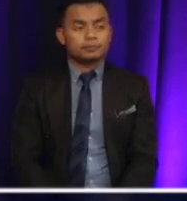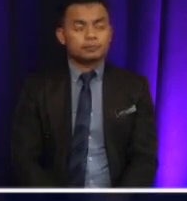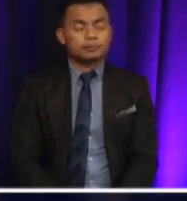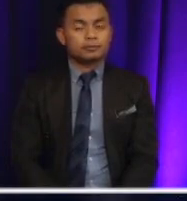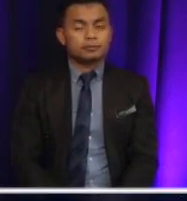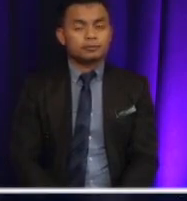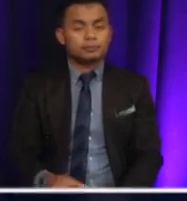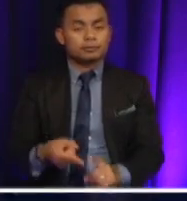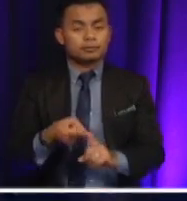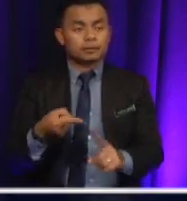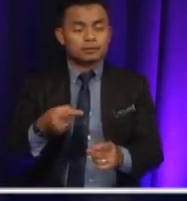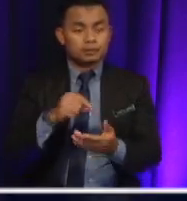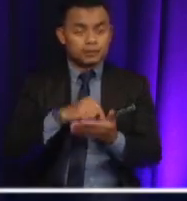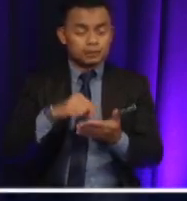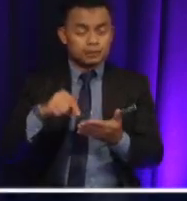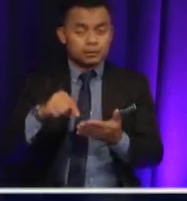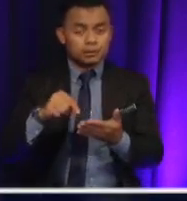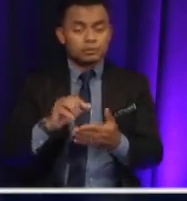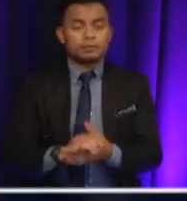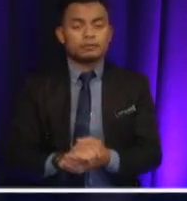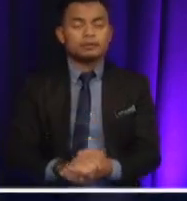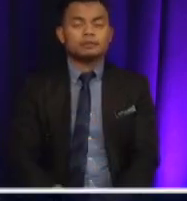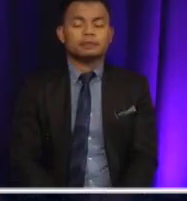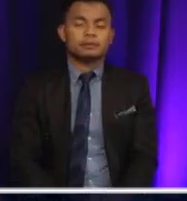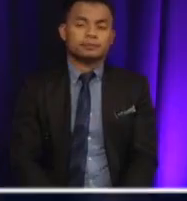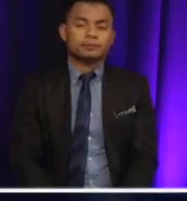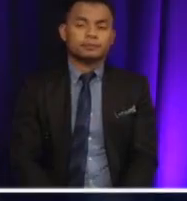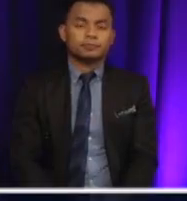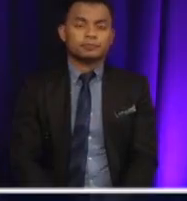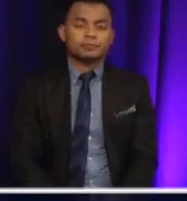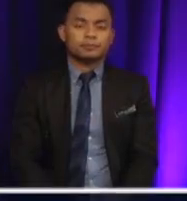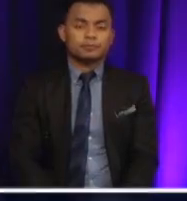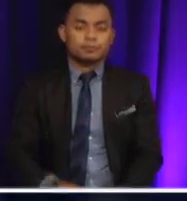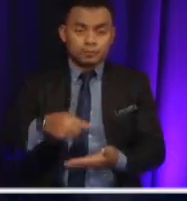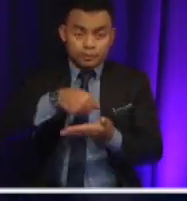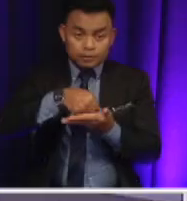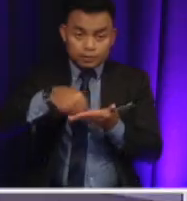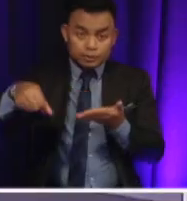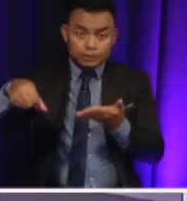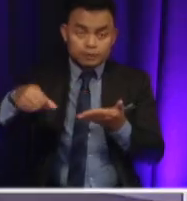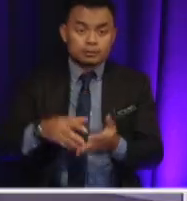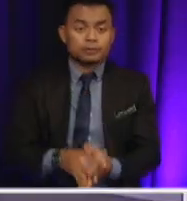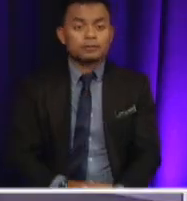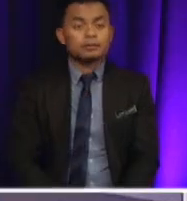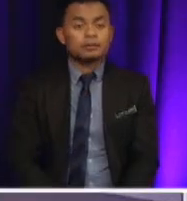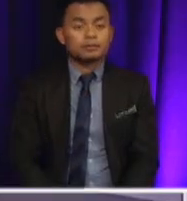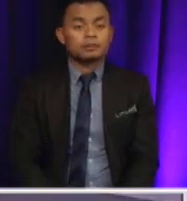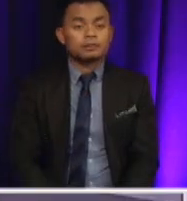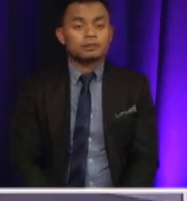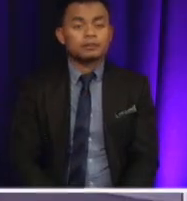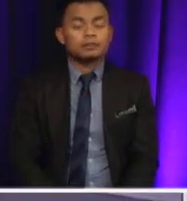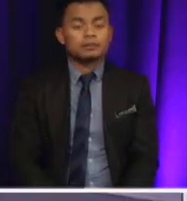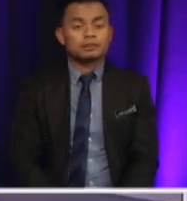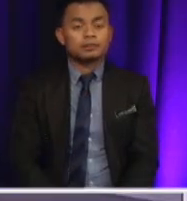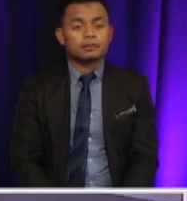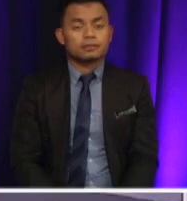tape to correction tape. Exactly. Oh, I just don't understand correction tape. It's like, anyways,